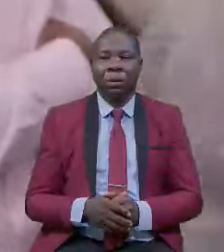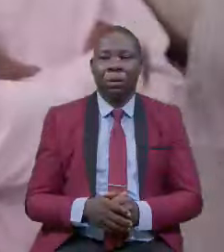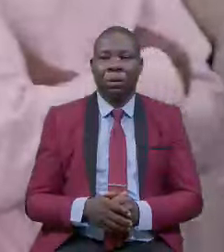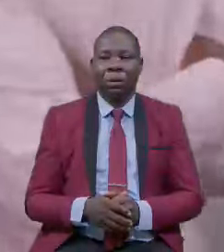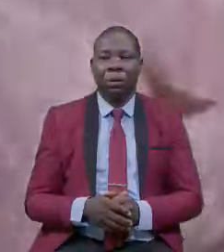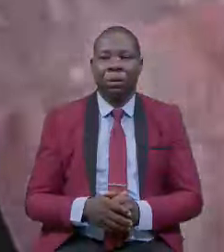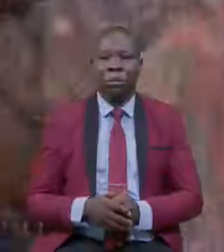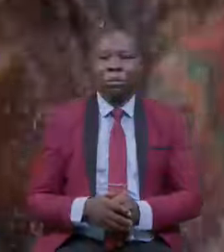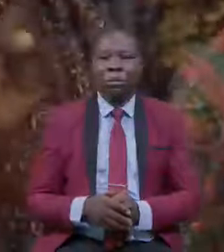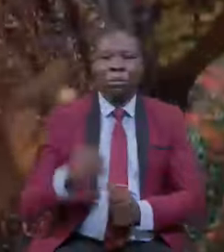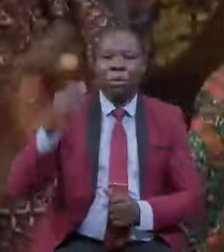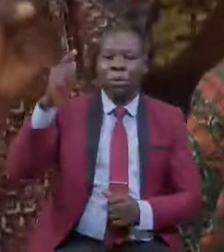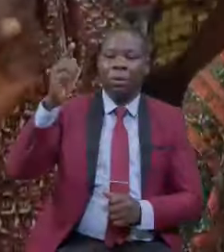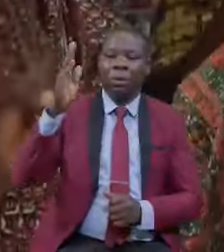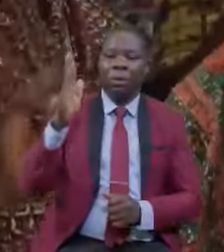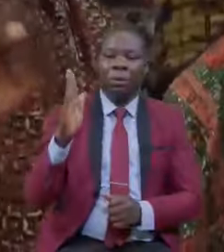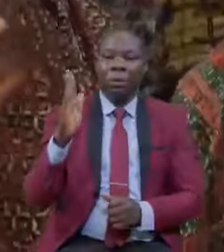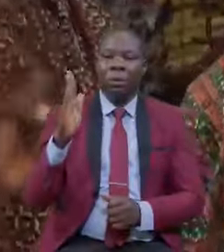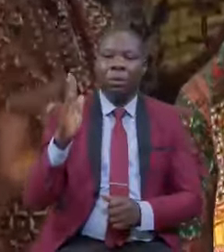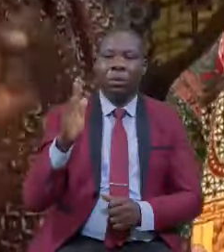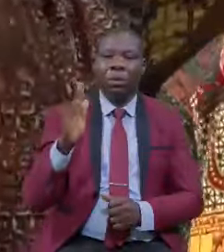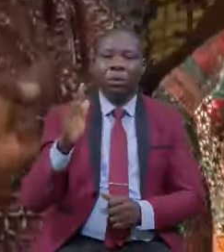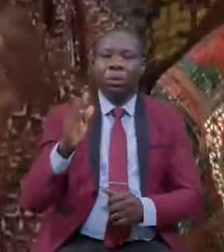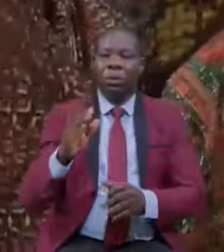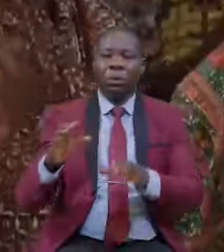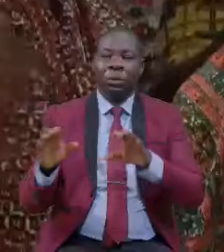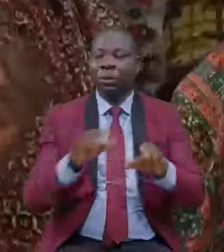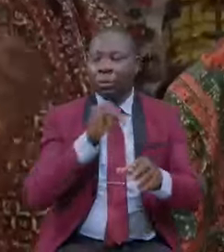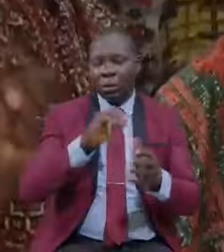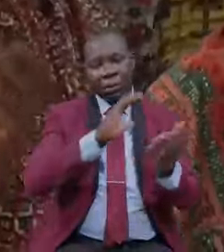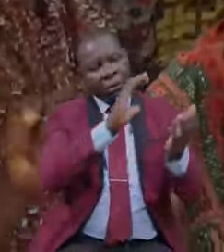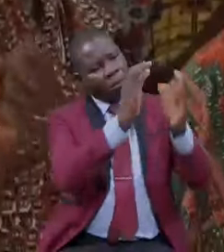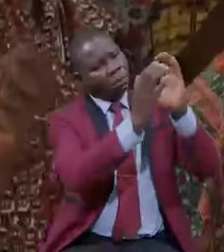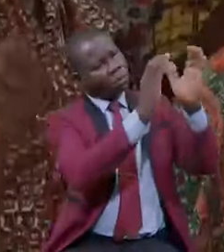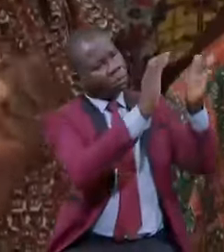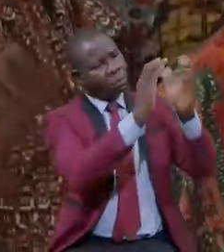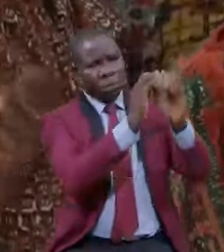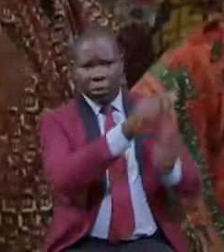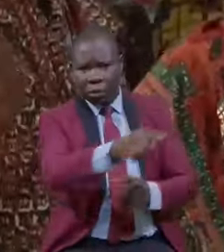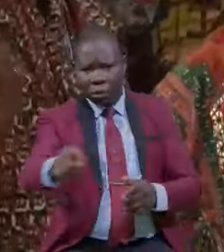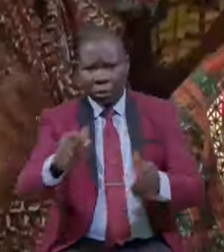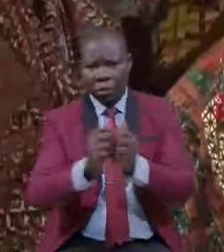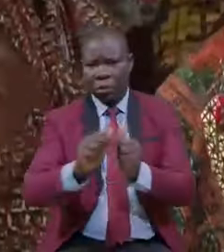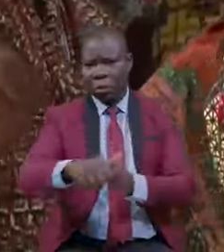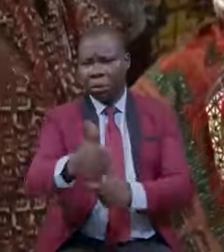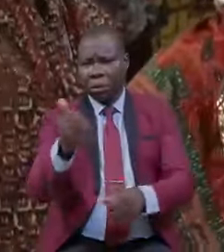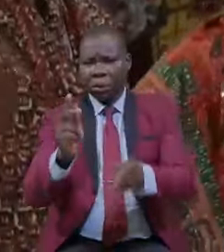God does not compare you with other people. He loves you.